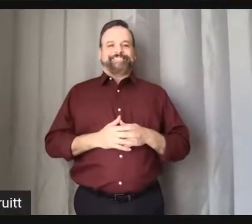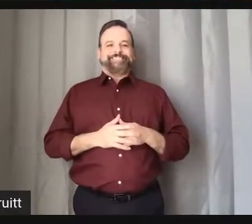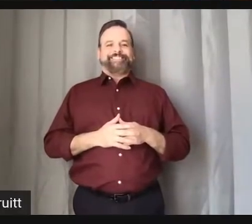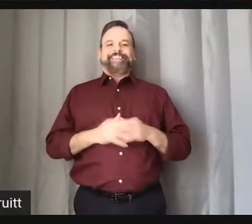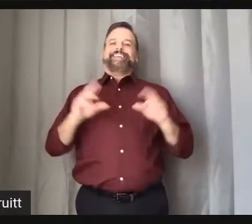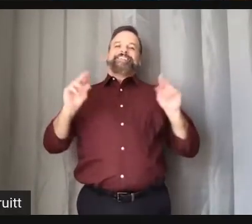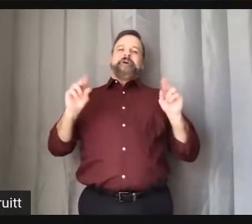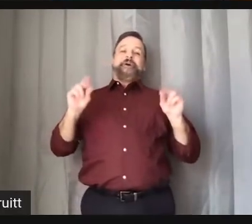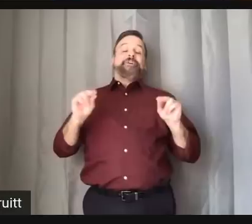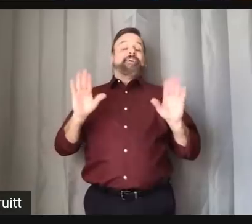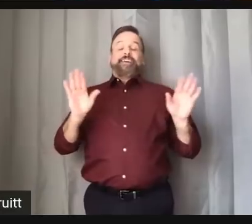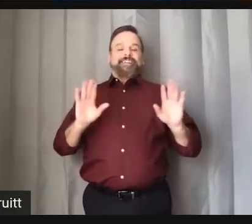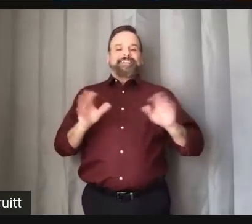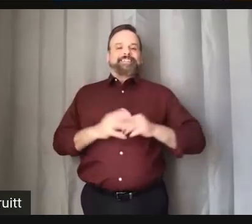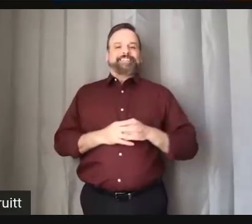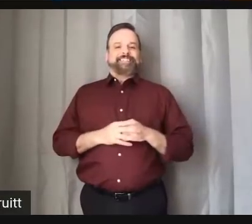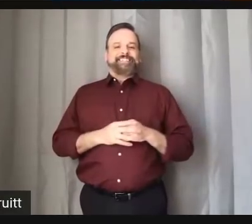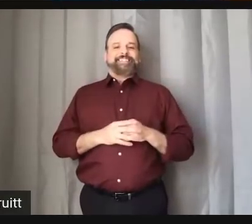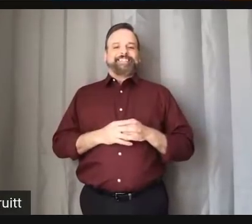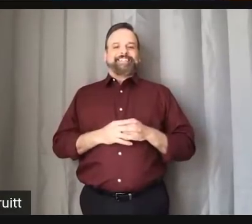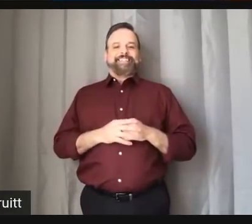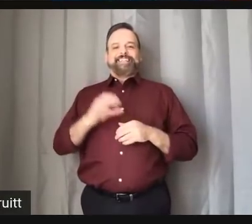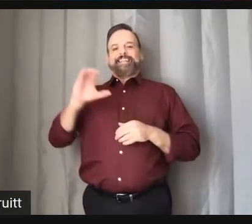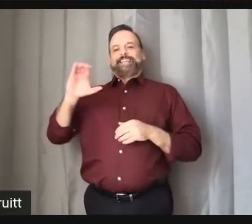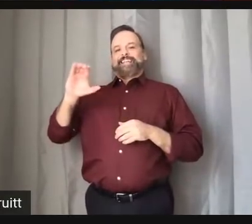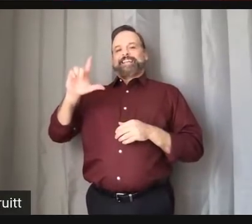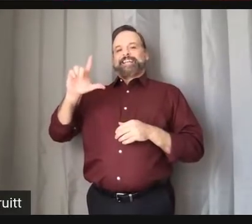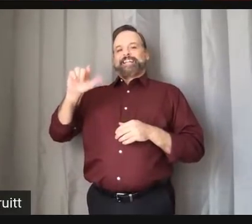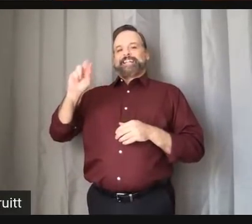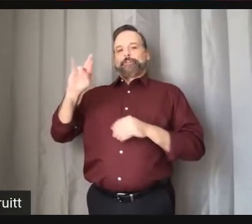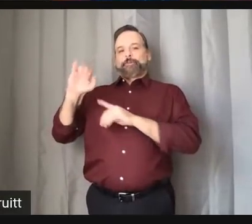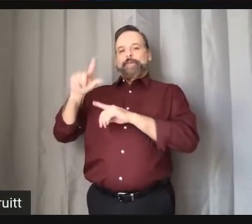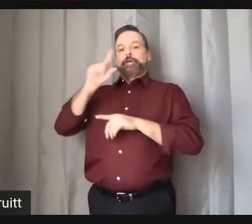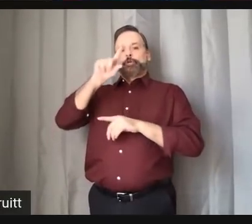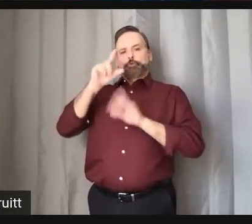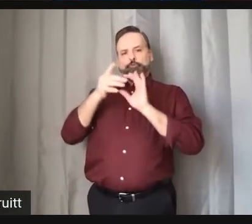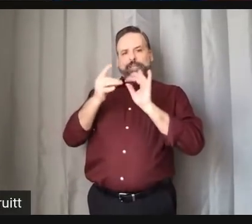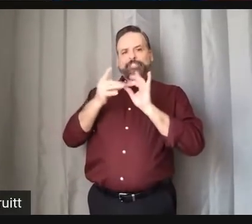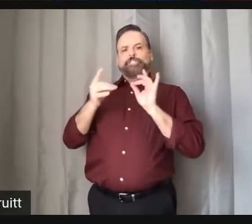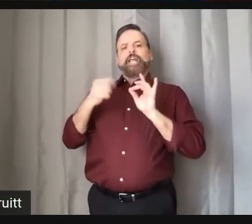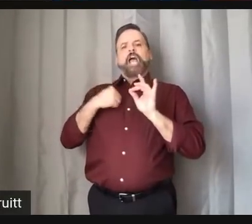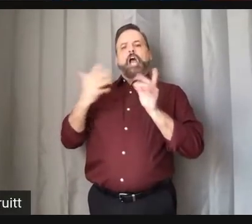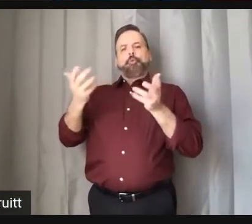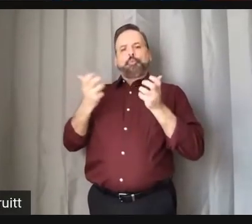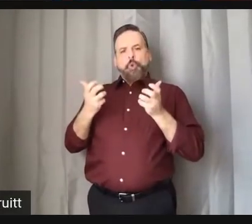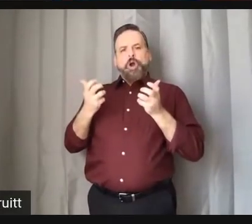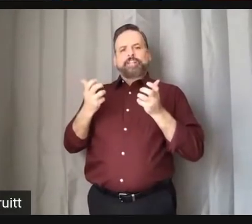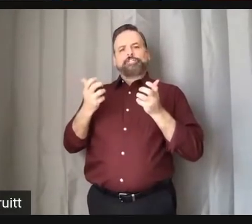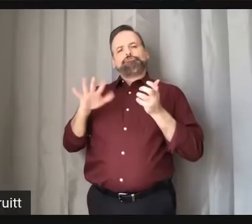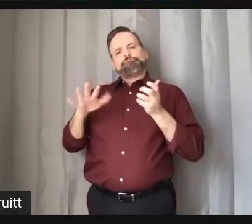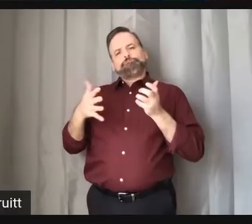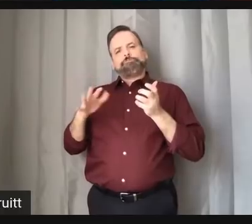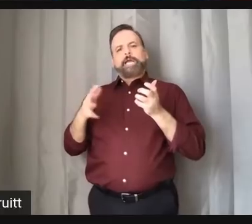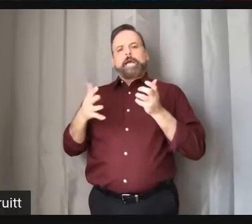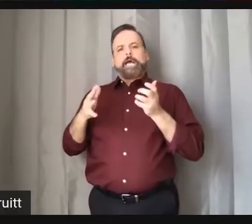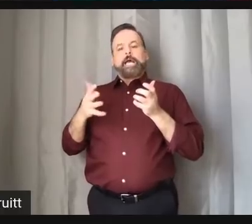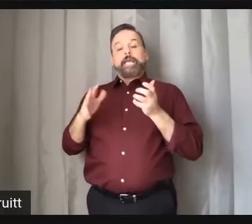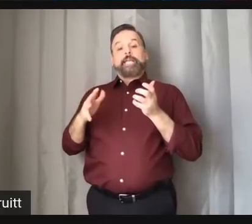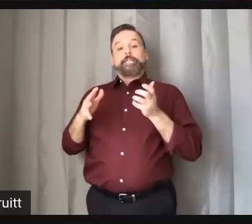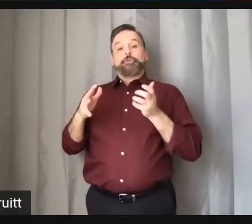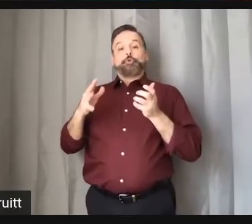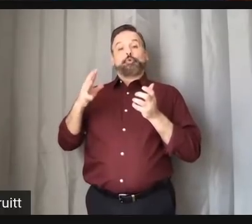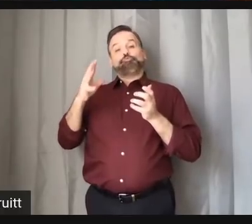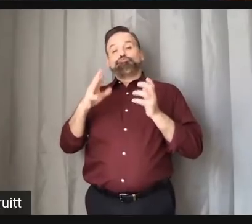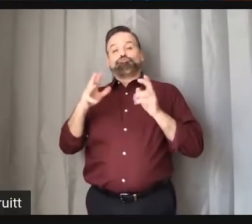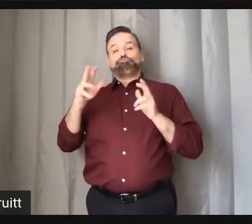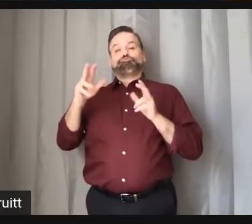No, it's Claribel, you brought it up, and I just wanted to you know, kind of gauge what your experience